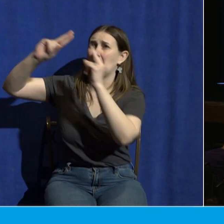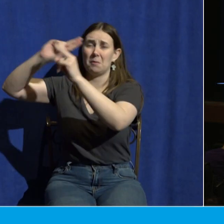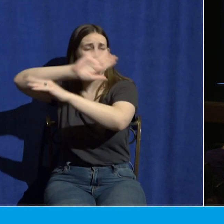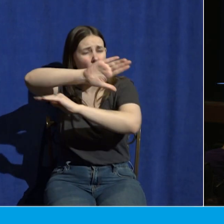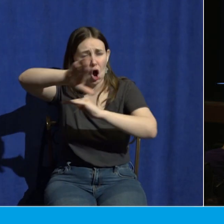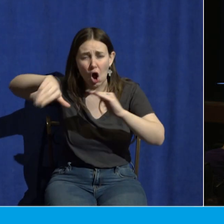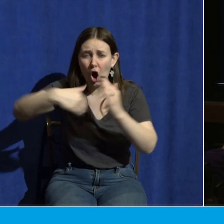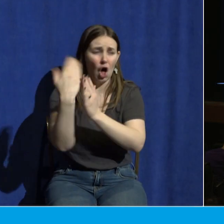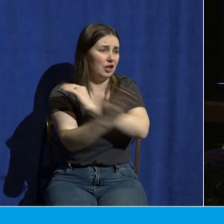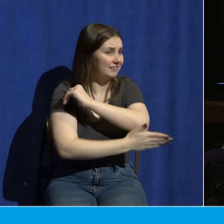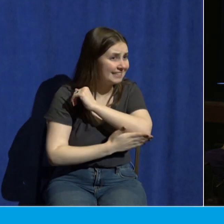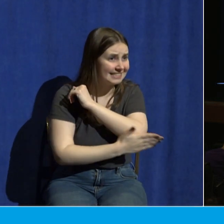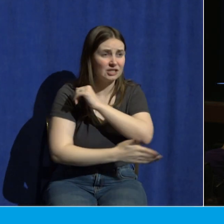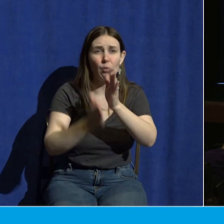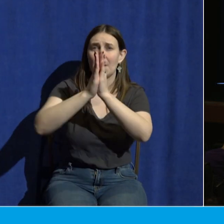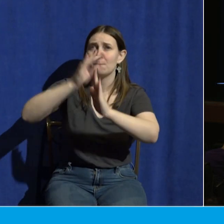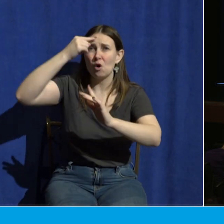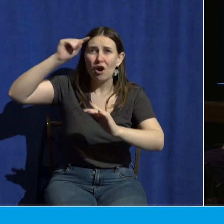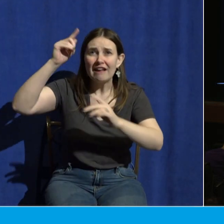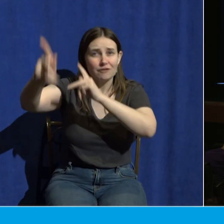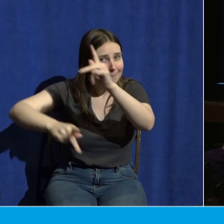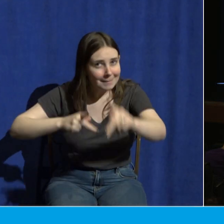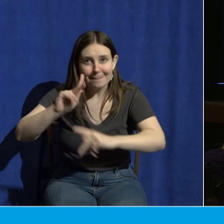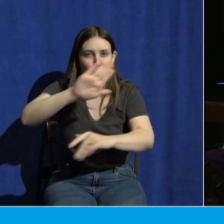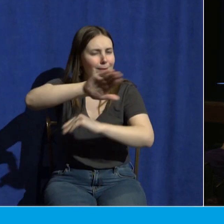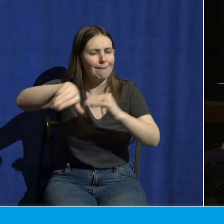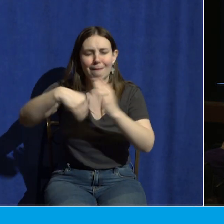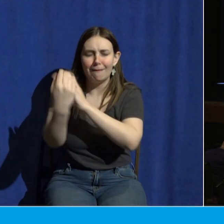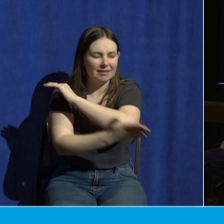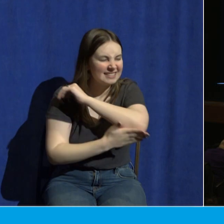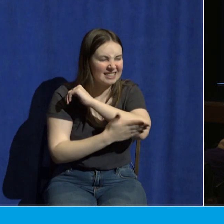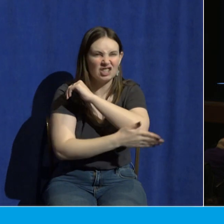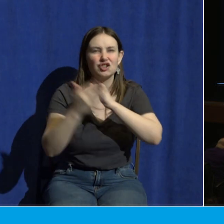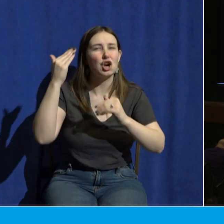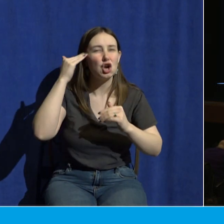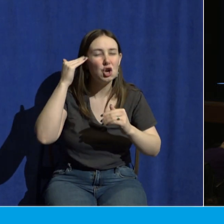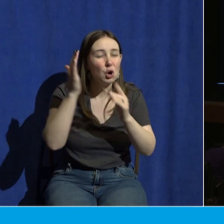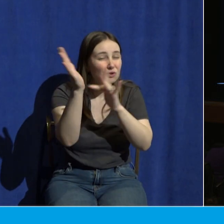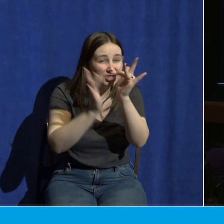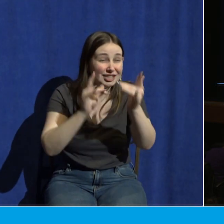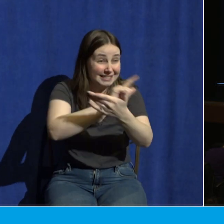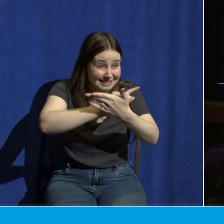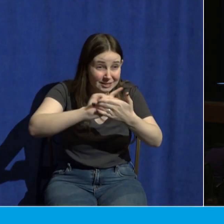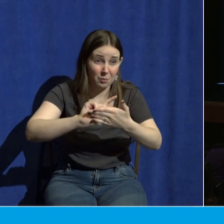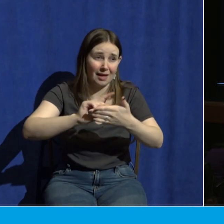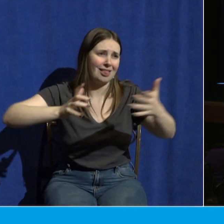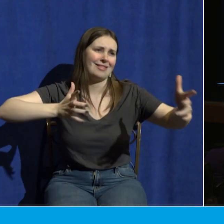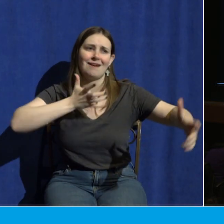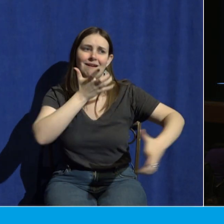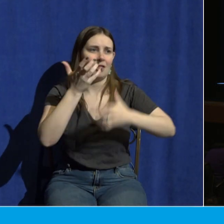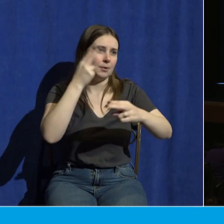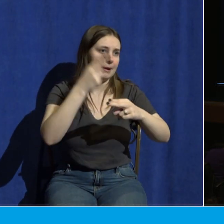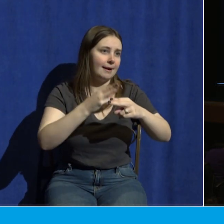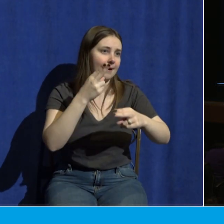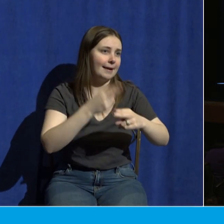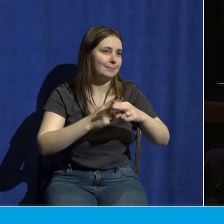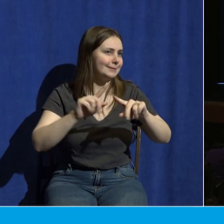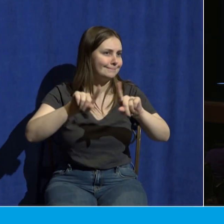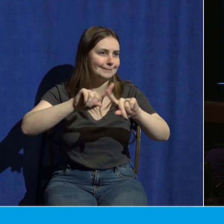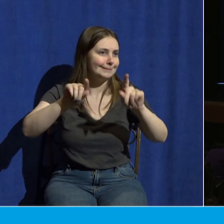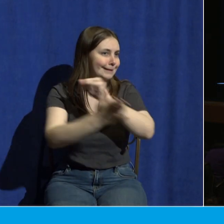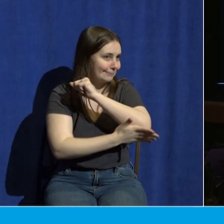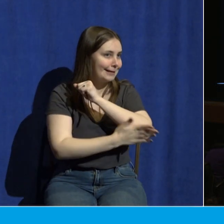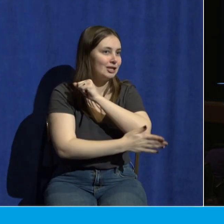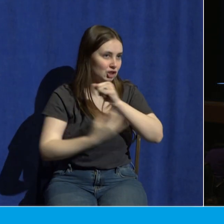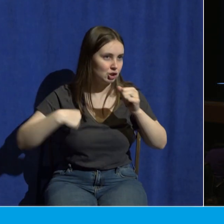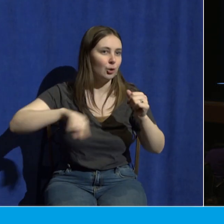for people in all these nations to come to know Jesus this week. Let's call out the names of different nations where we've lived.